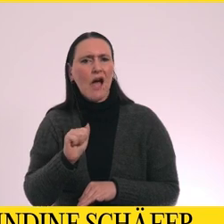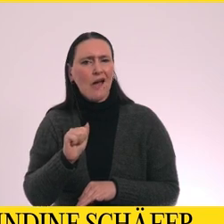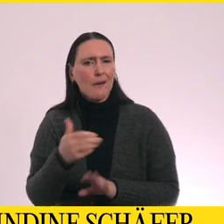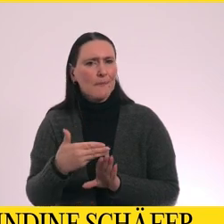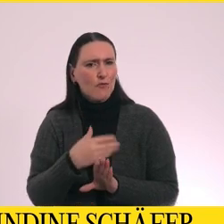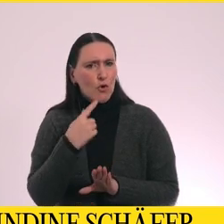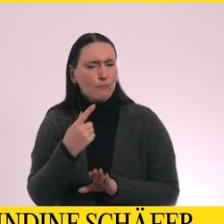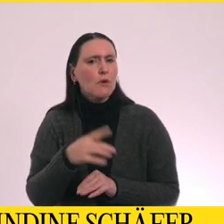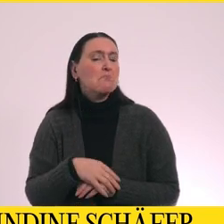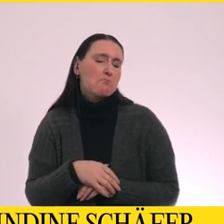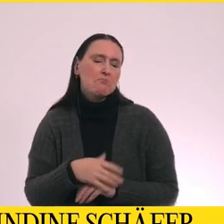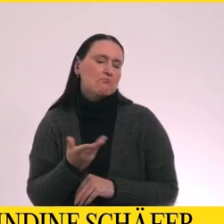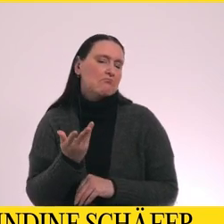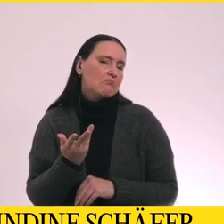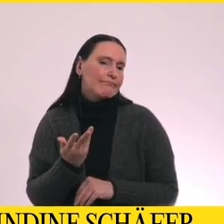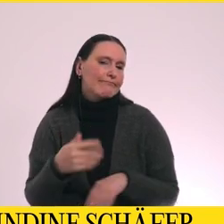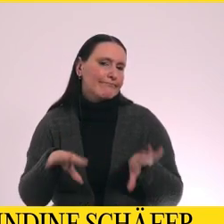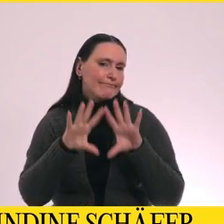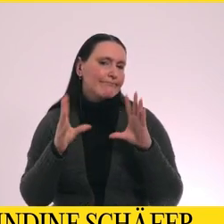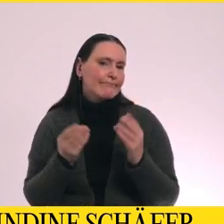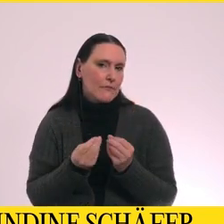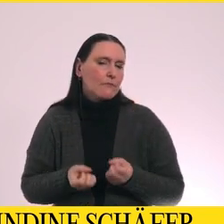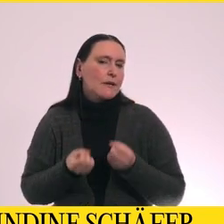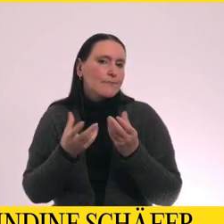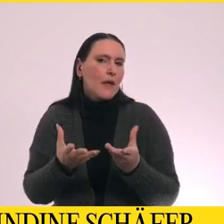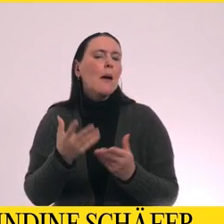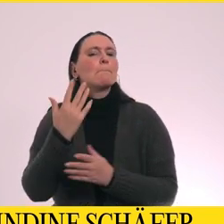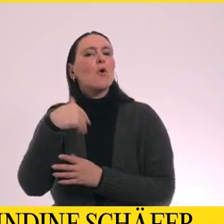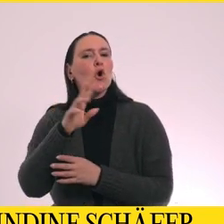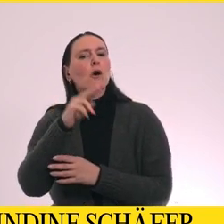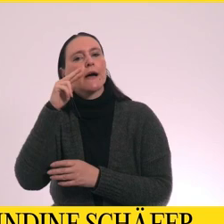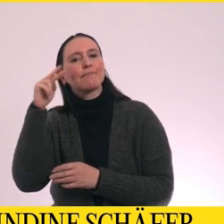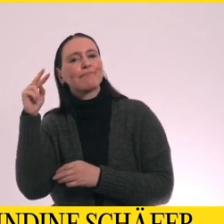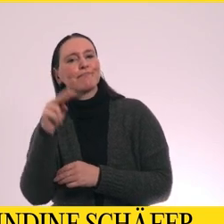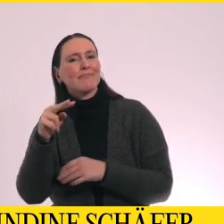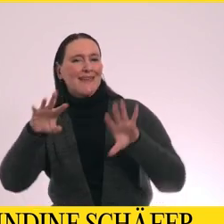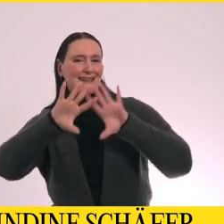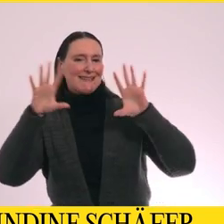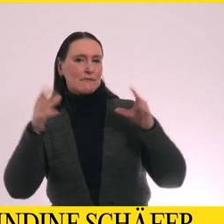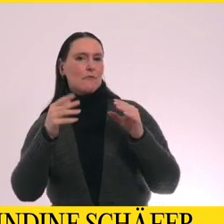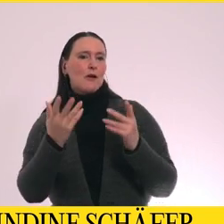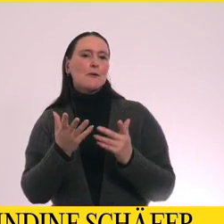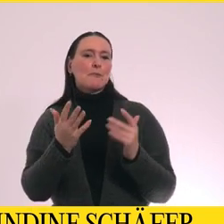explained everything from a very general perspective and in a pretty academic and,